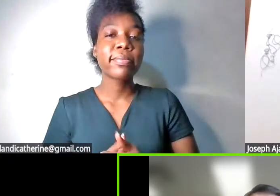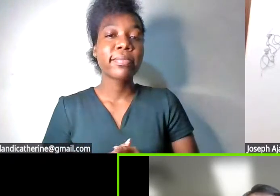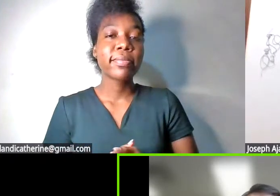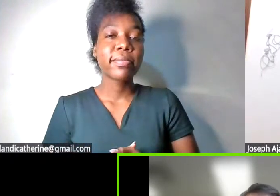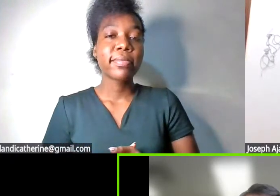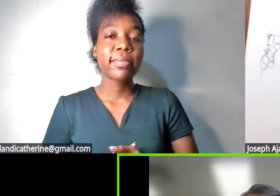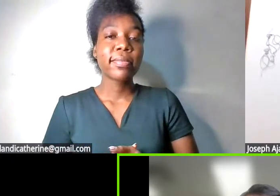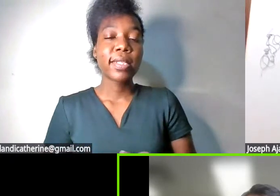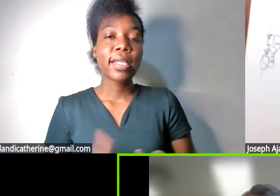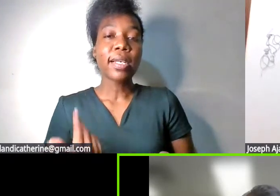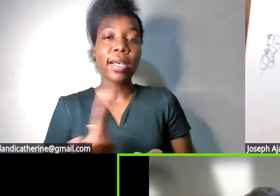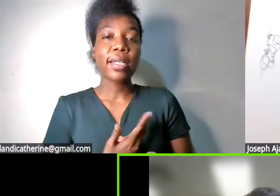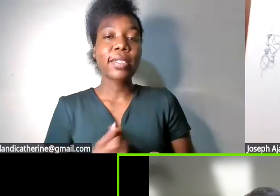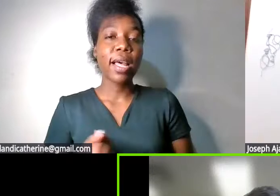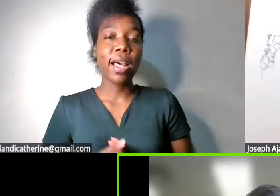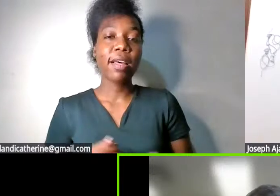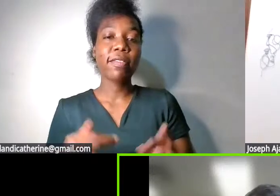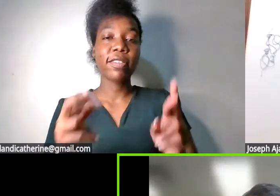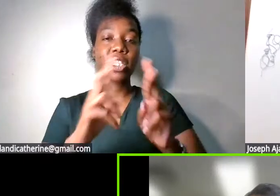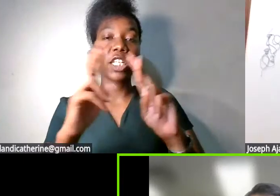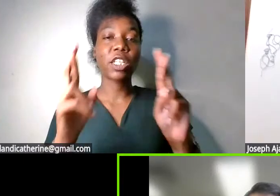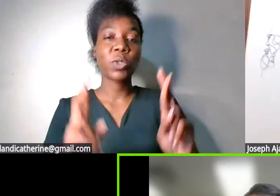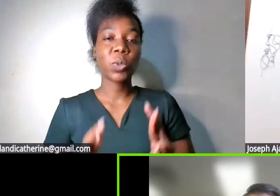an international